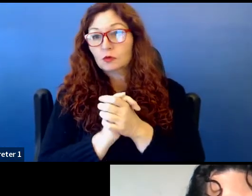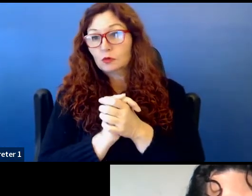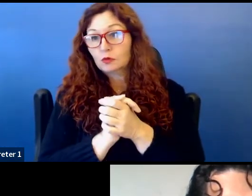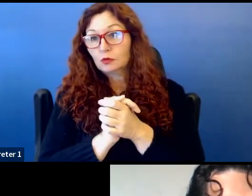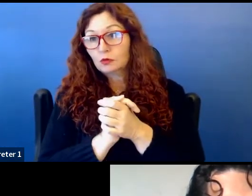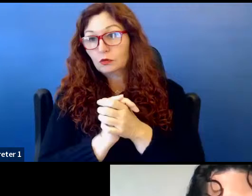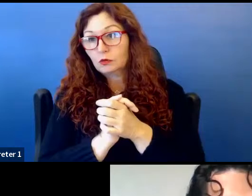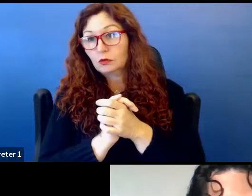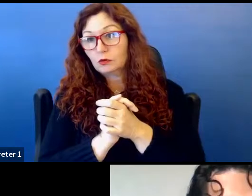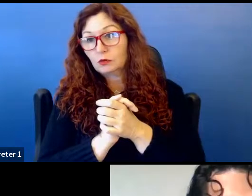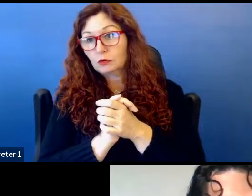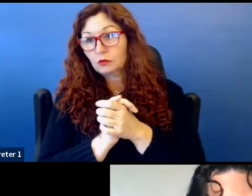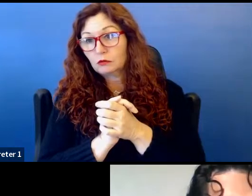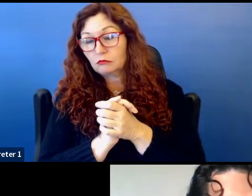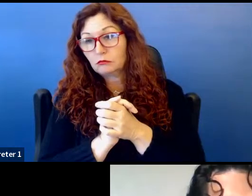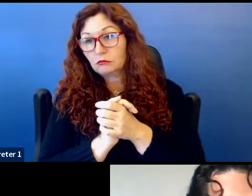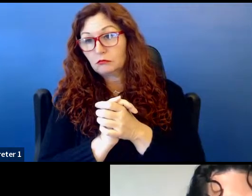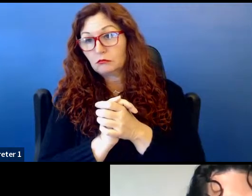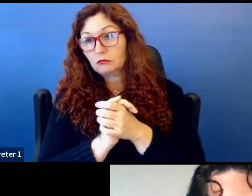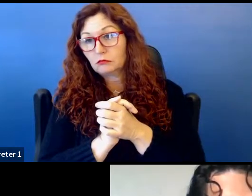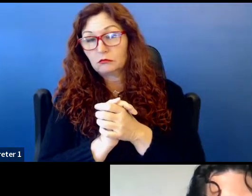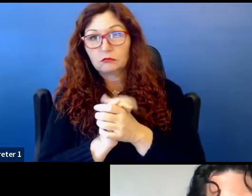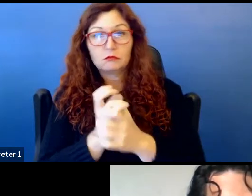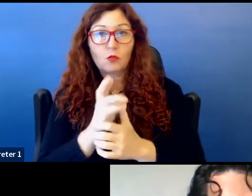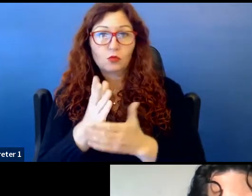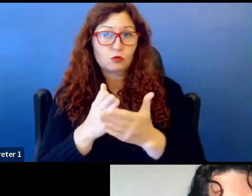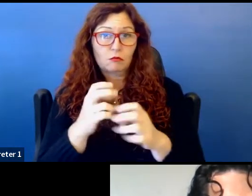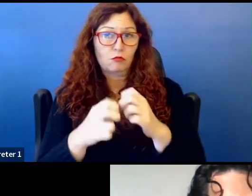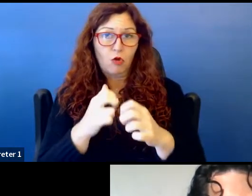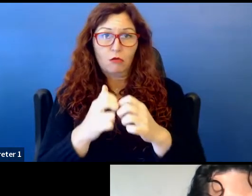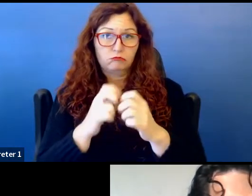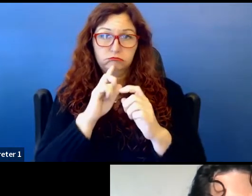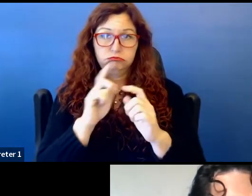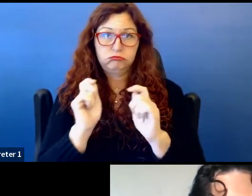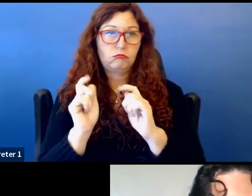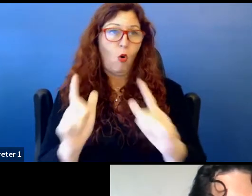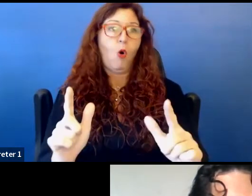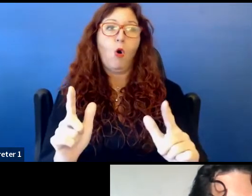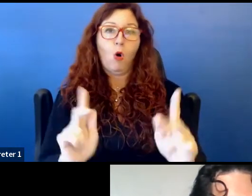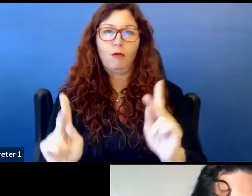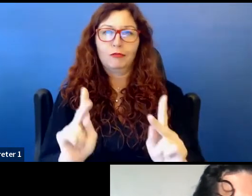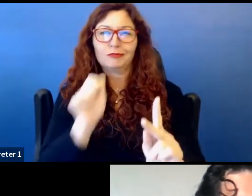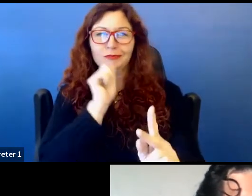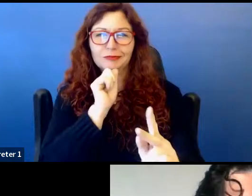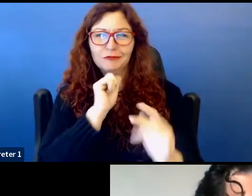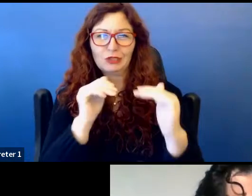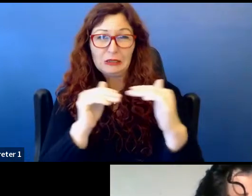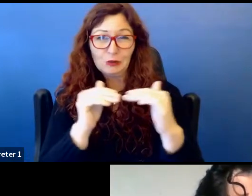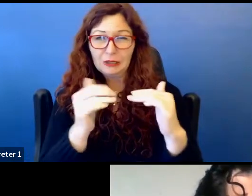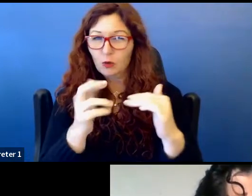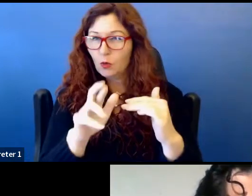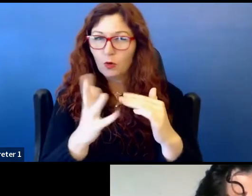that affect construction workers across the board pretty much play out the same for everybody